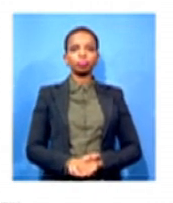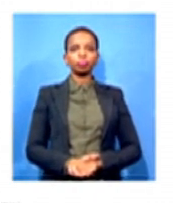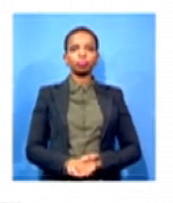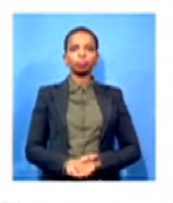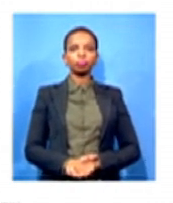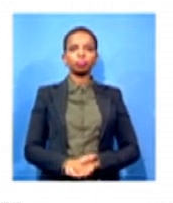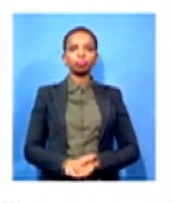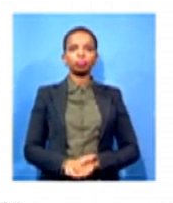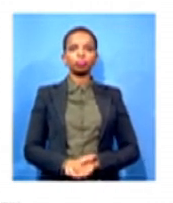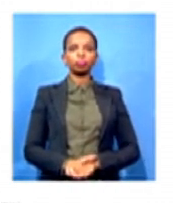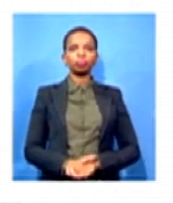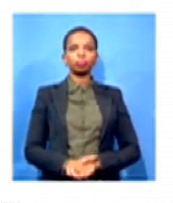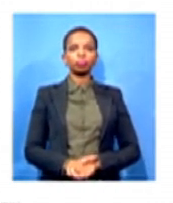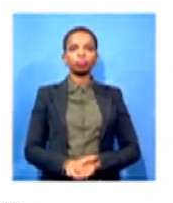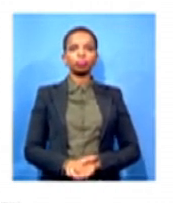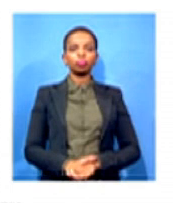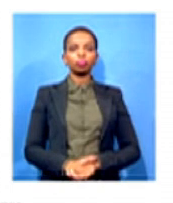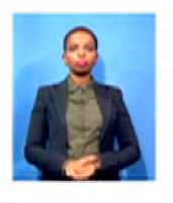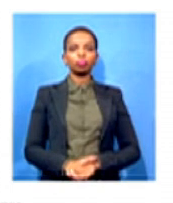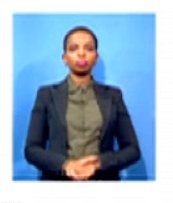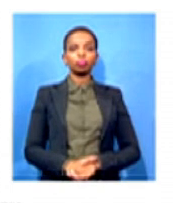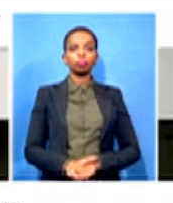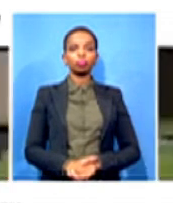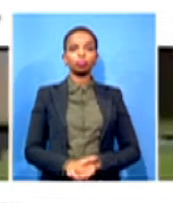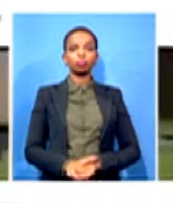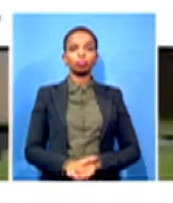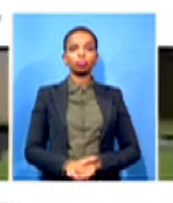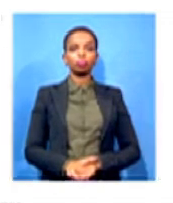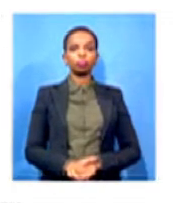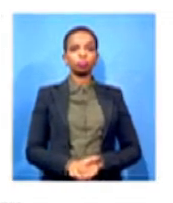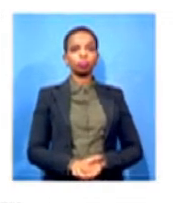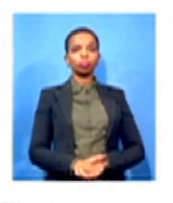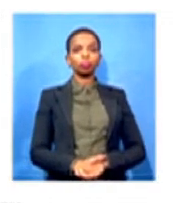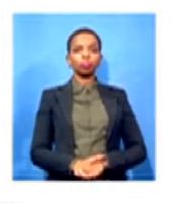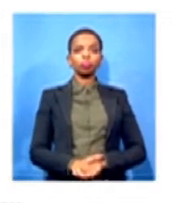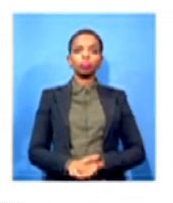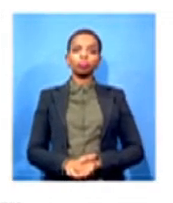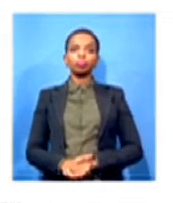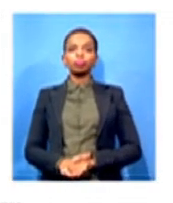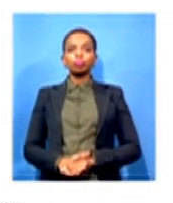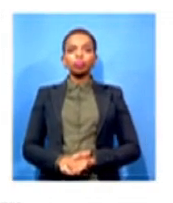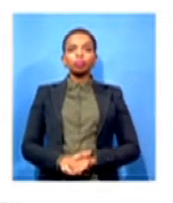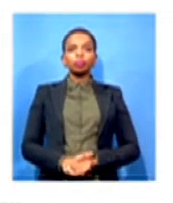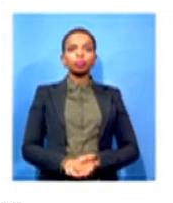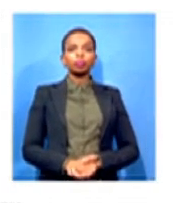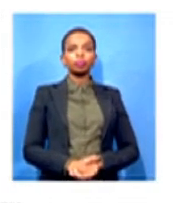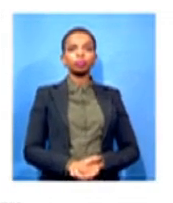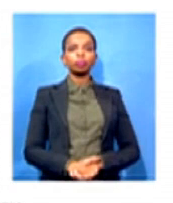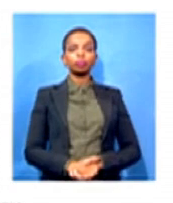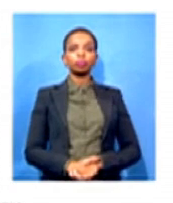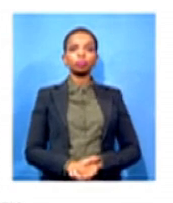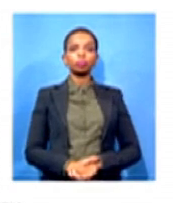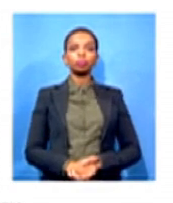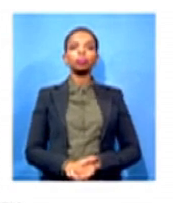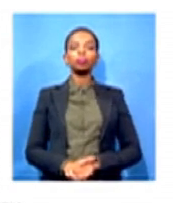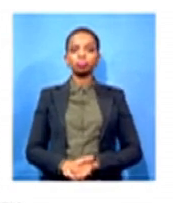Okay, I've unmuted you. We should be able to hear you now. Good morning to everyone,